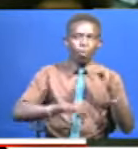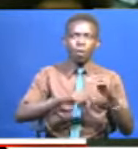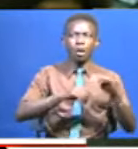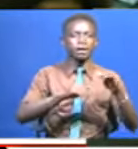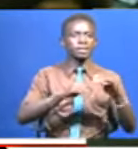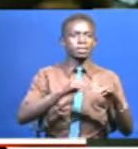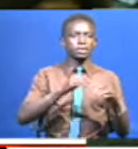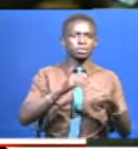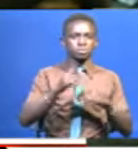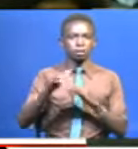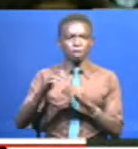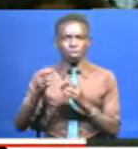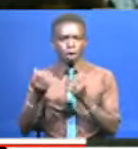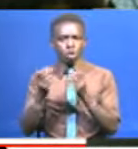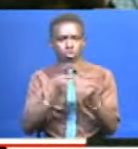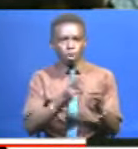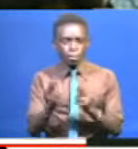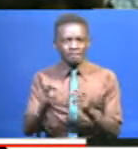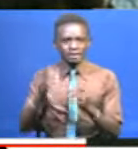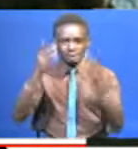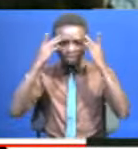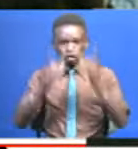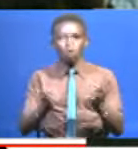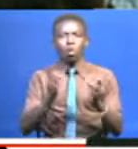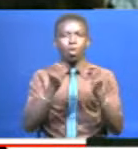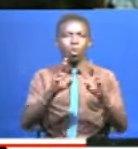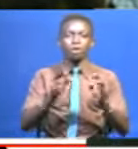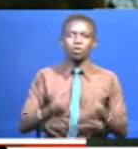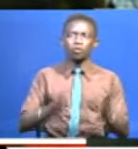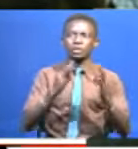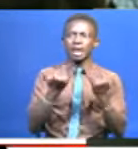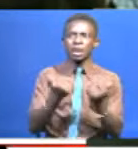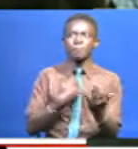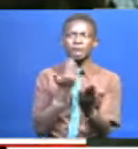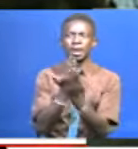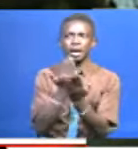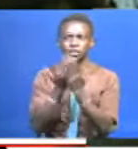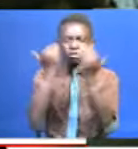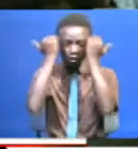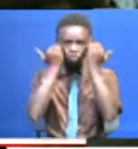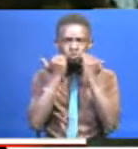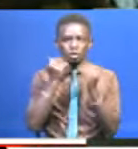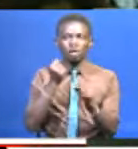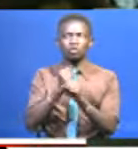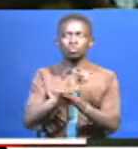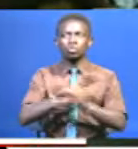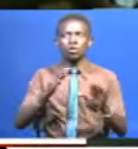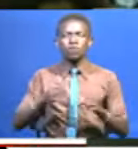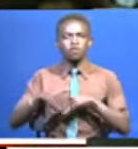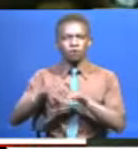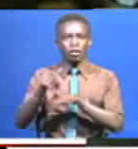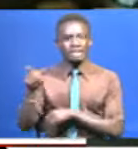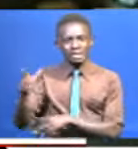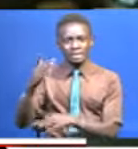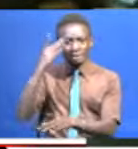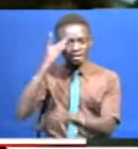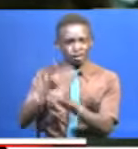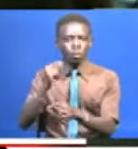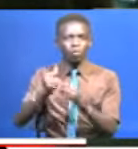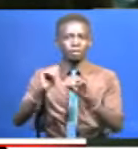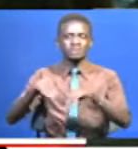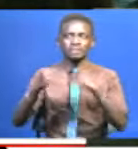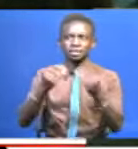So my submission is just limited to urging the Honorable Court to not follow this decision that has been rendered, because it did